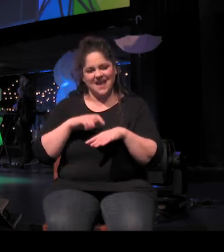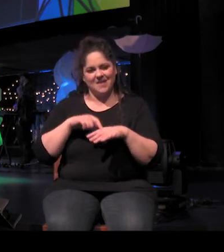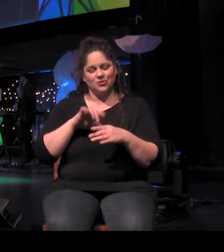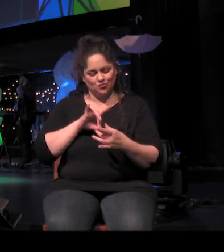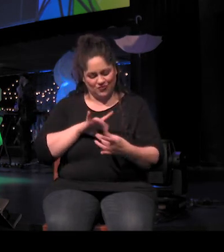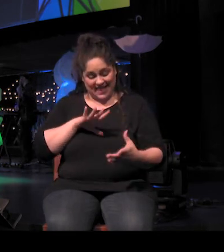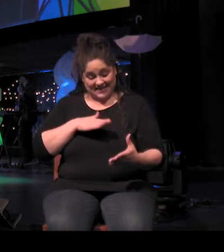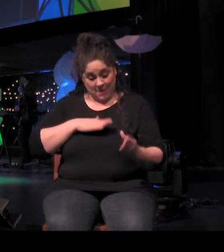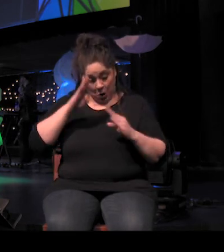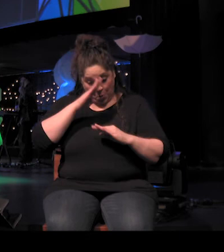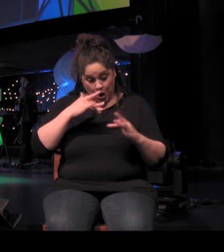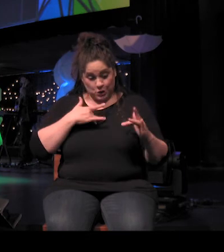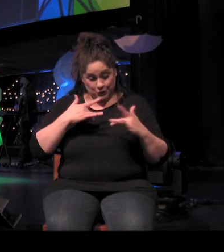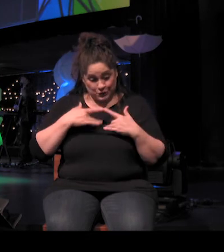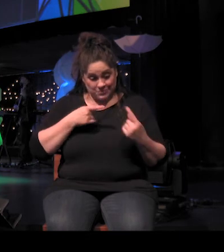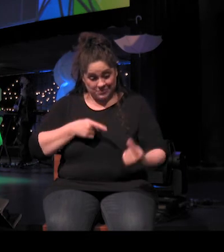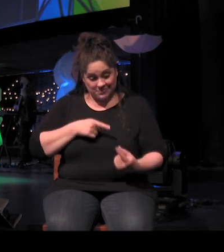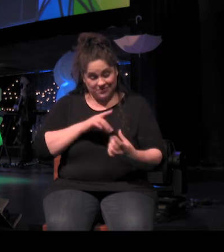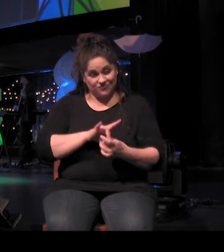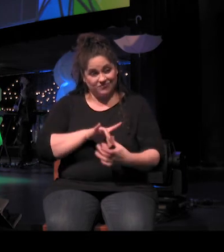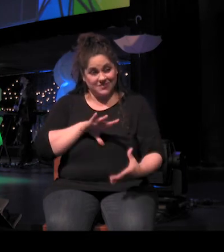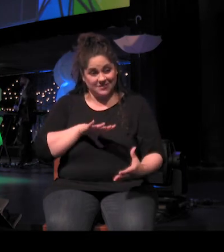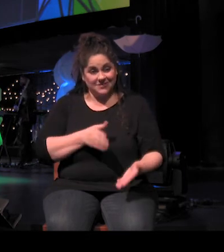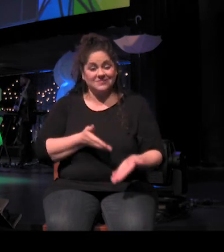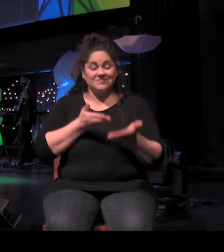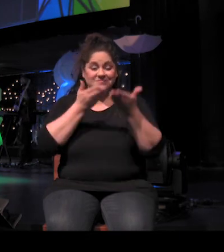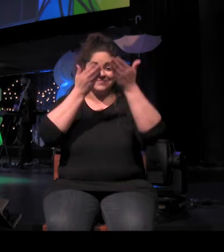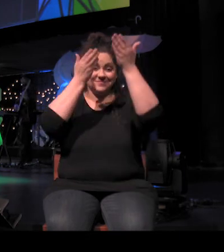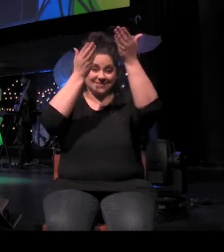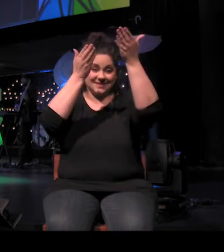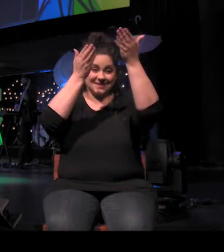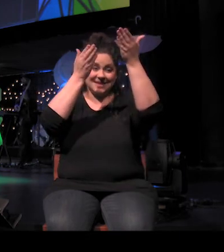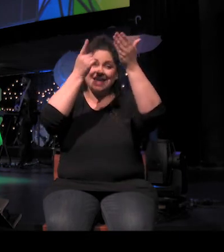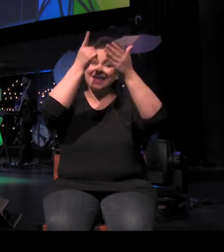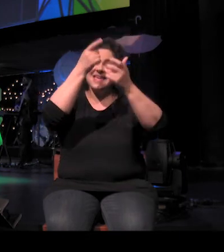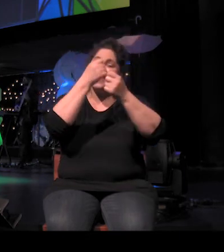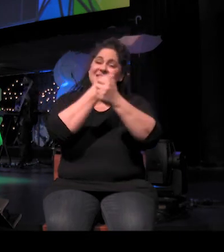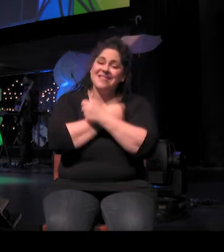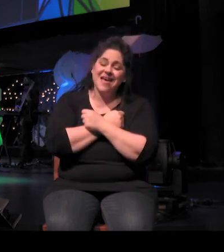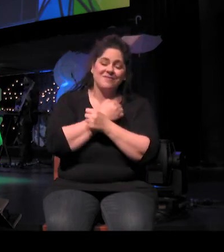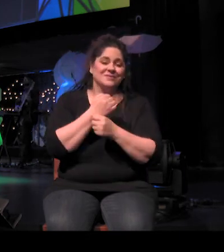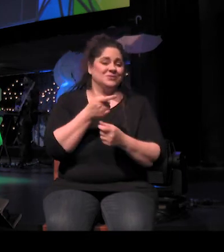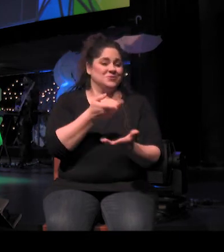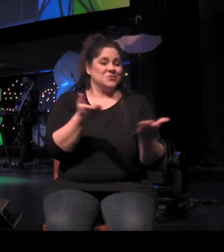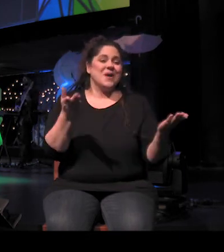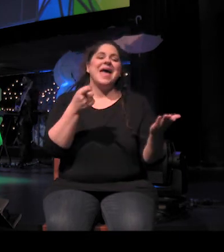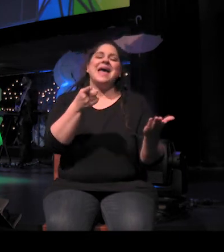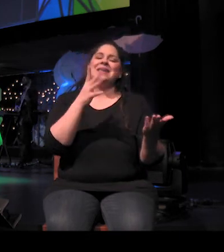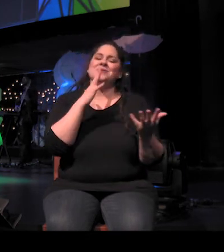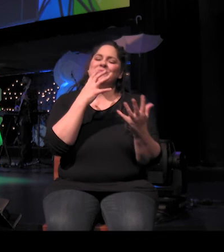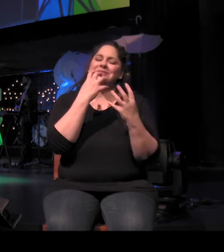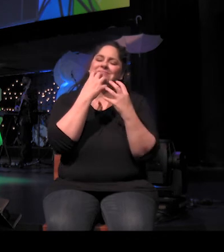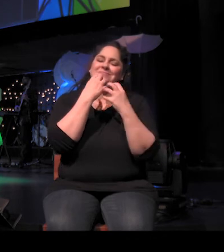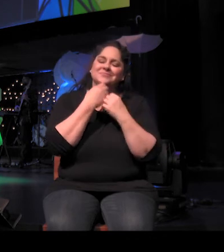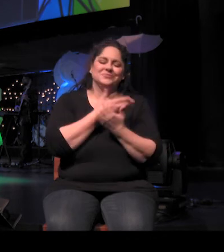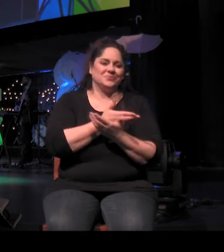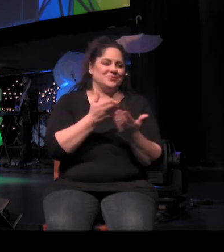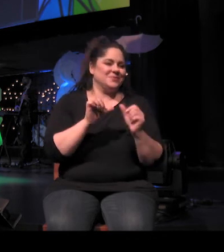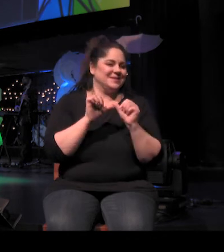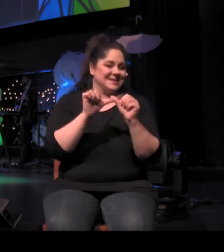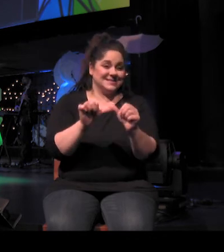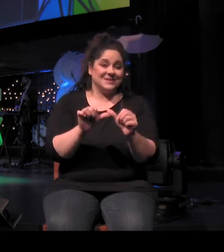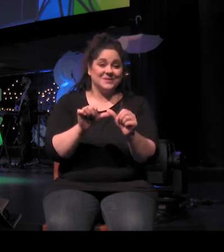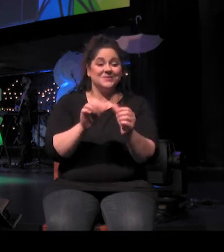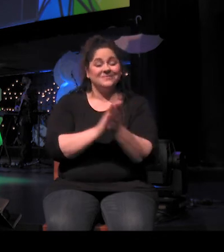cares for you, and he will carry you through. You believe that? All right, I got to be done today. Can we thank God for his